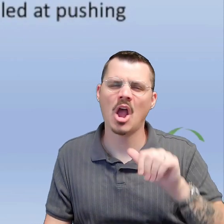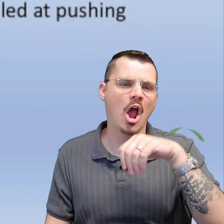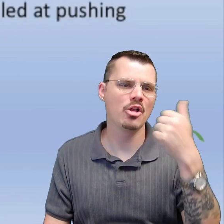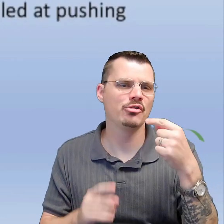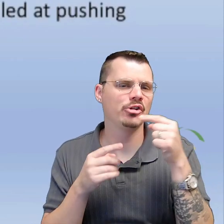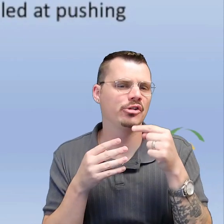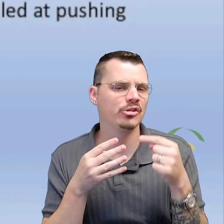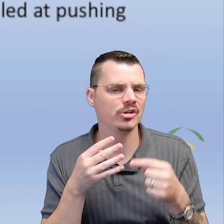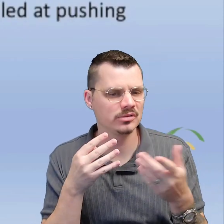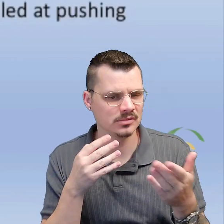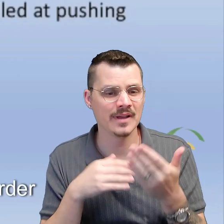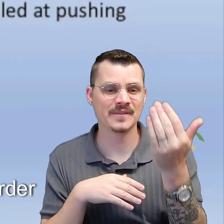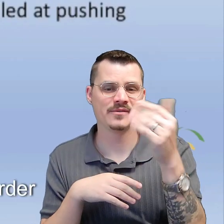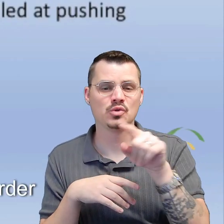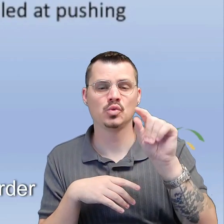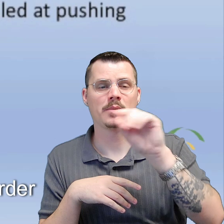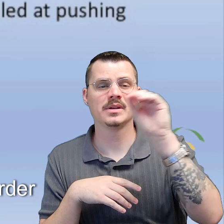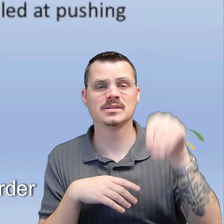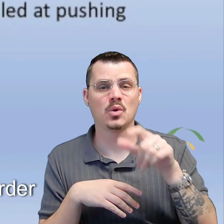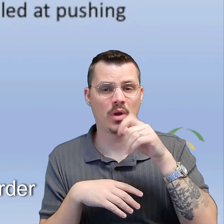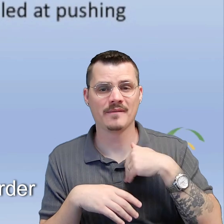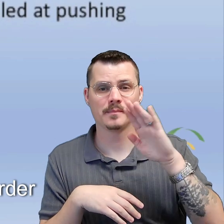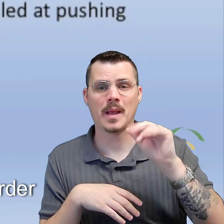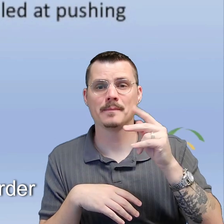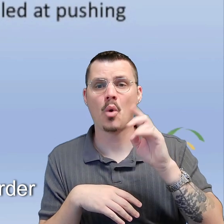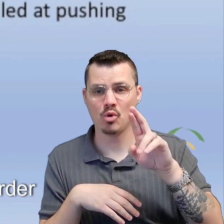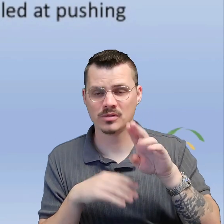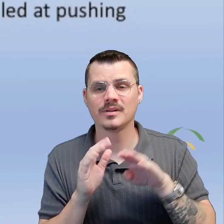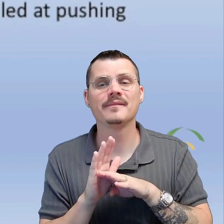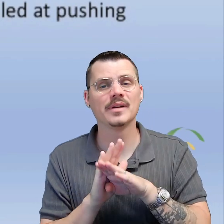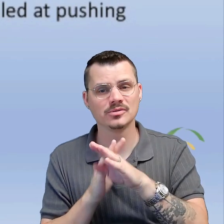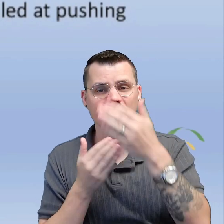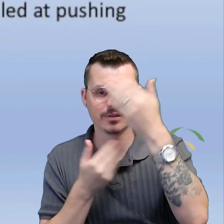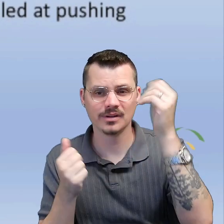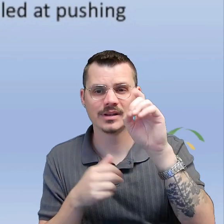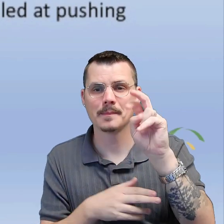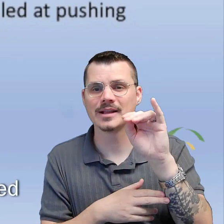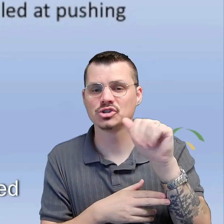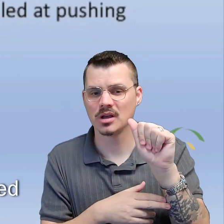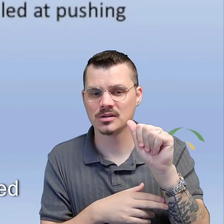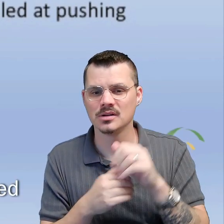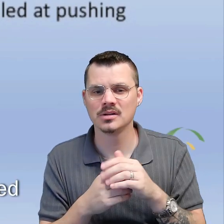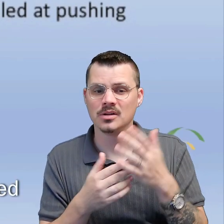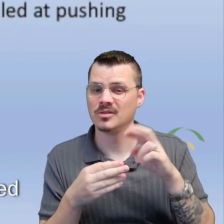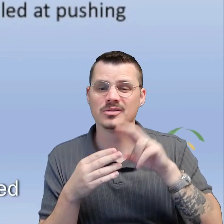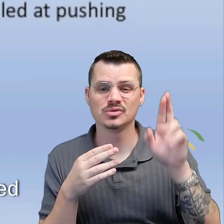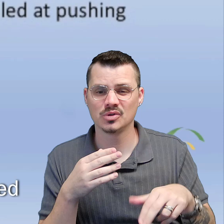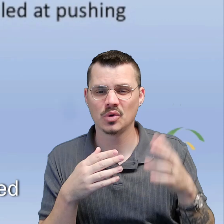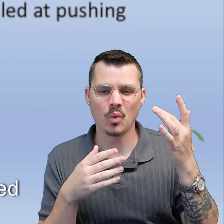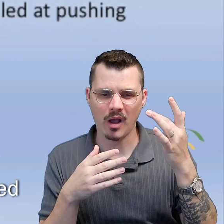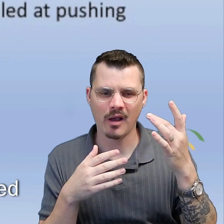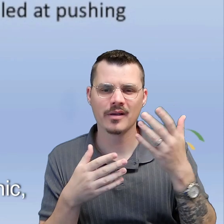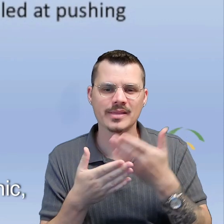Some other details. 15 to 20% of people with bipolar disorder develop dementia, typically as a result of